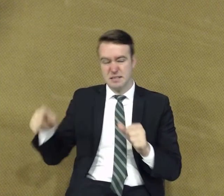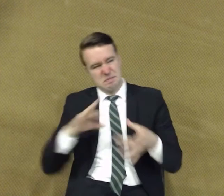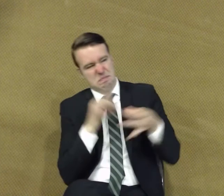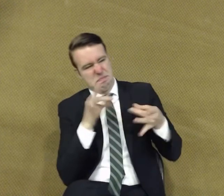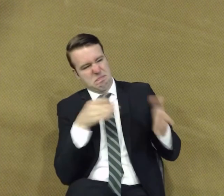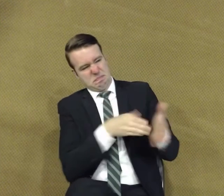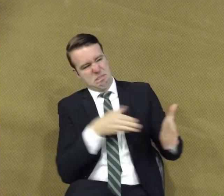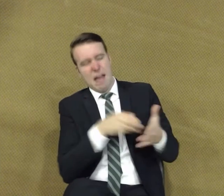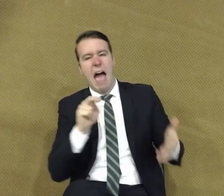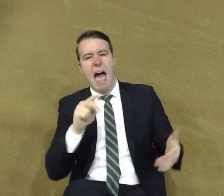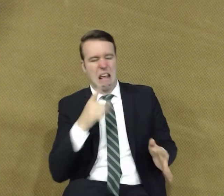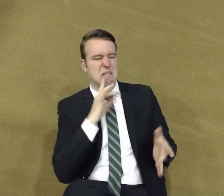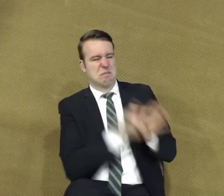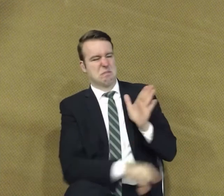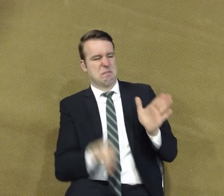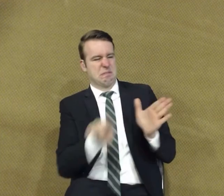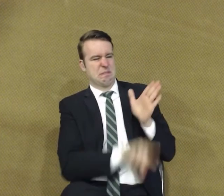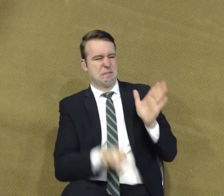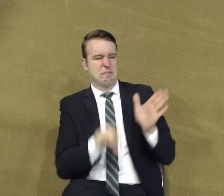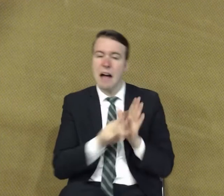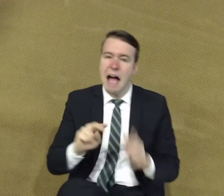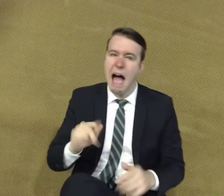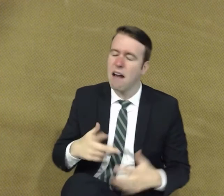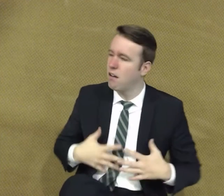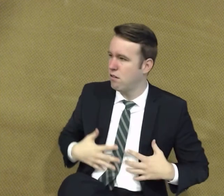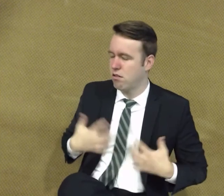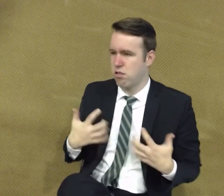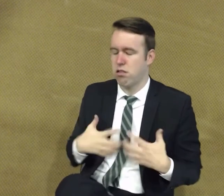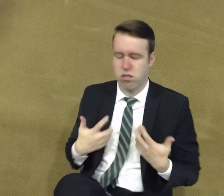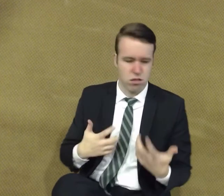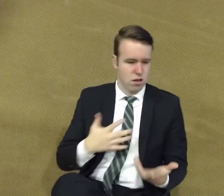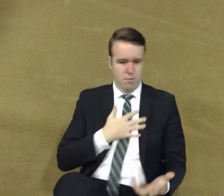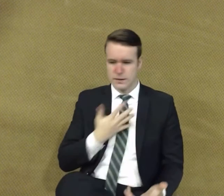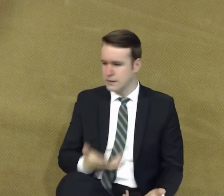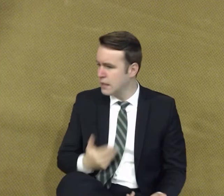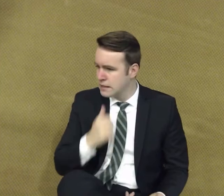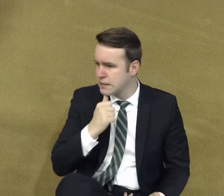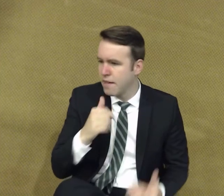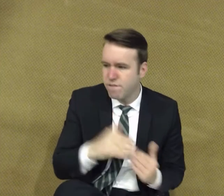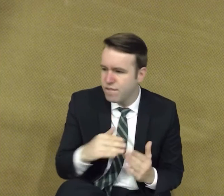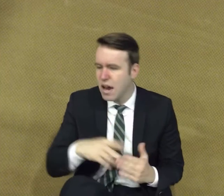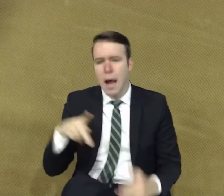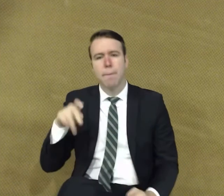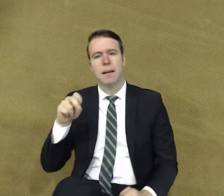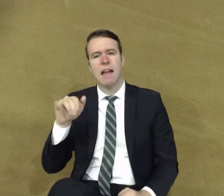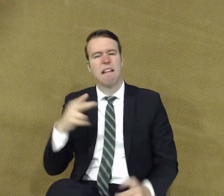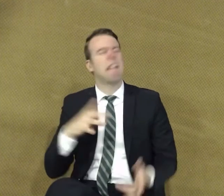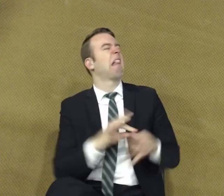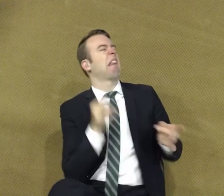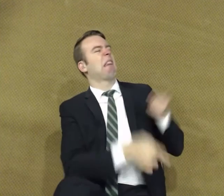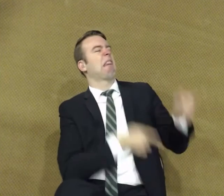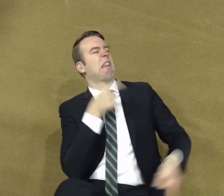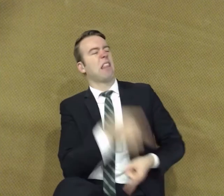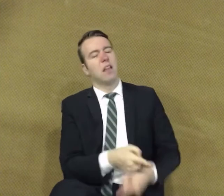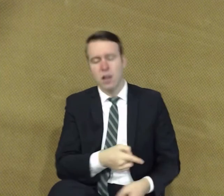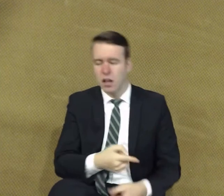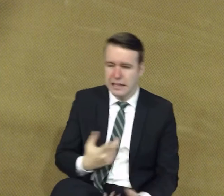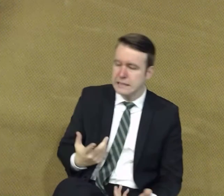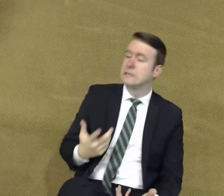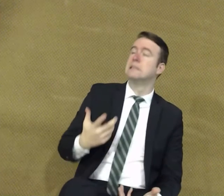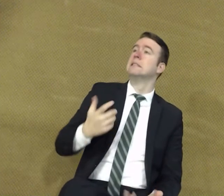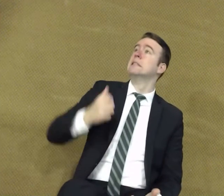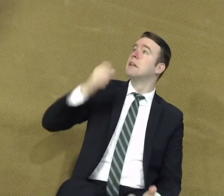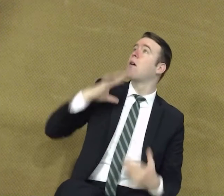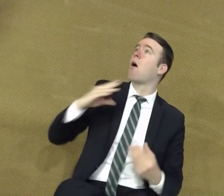And the Bible lets us know it vexes her and upsets her. And so she is praying, God, give me